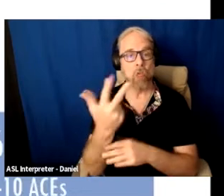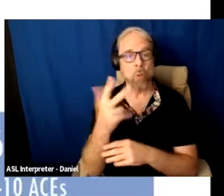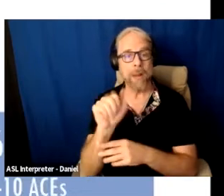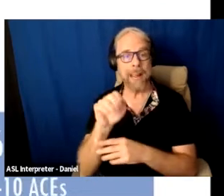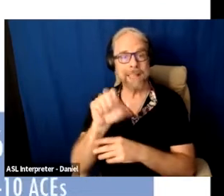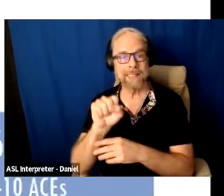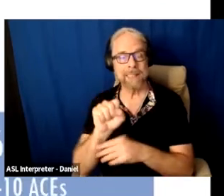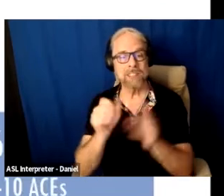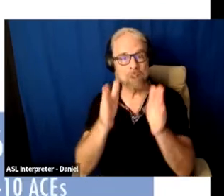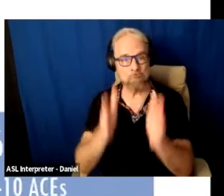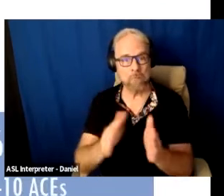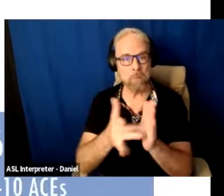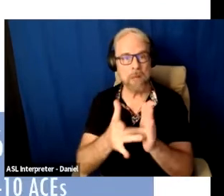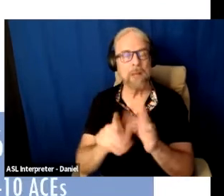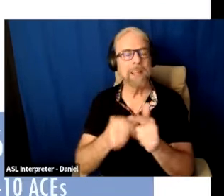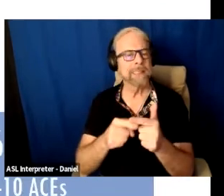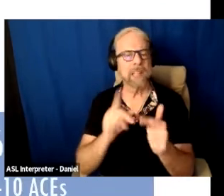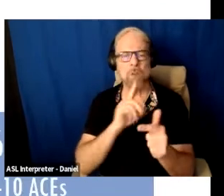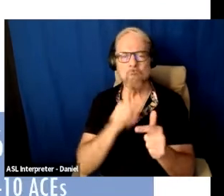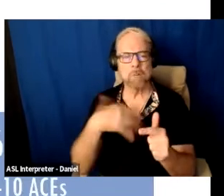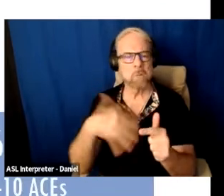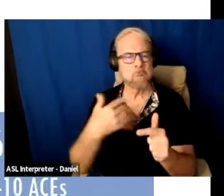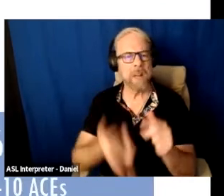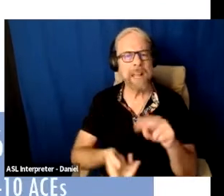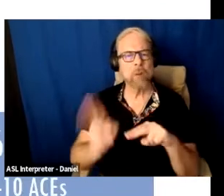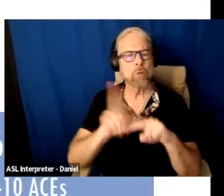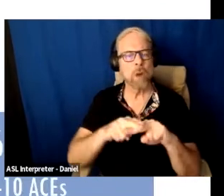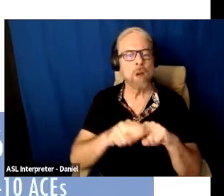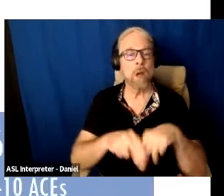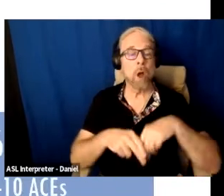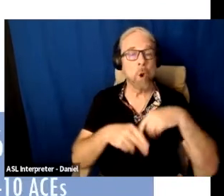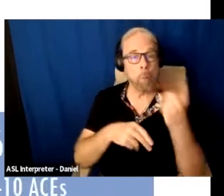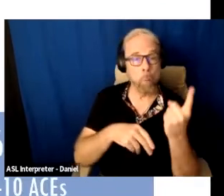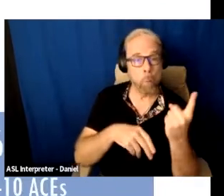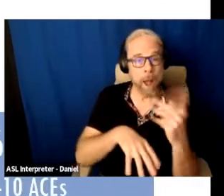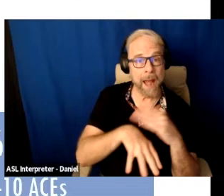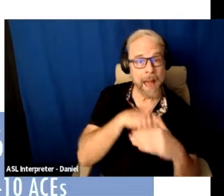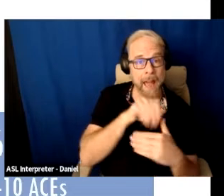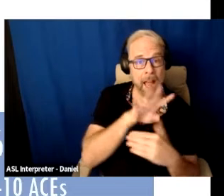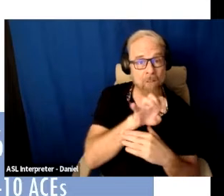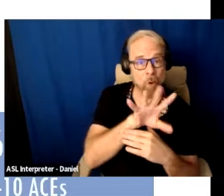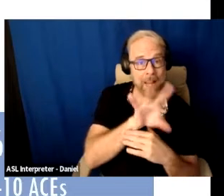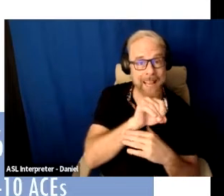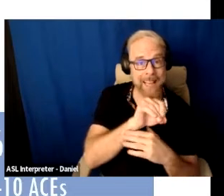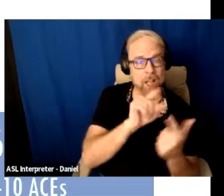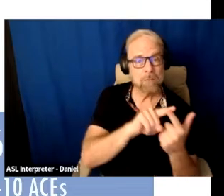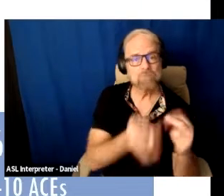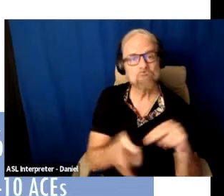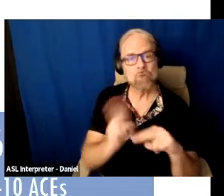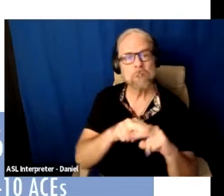the middle, we see an incredible increase. We go from 1 in 480 to 1